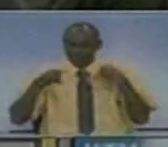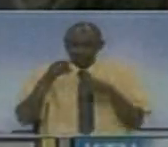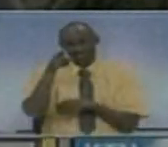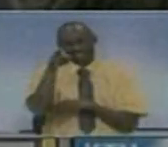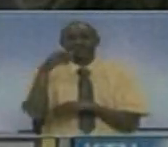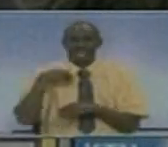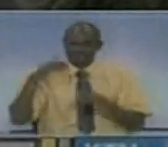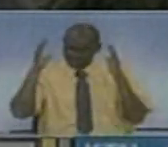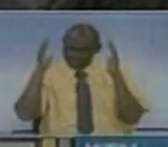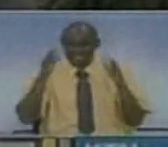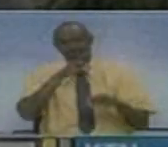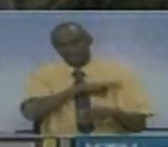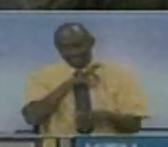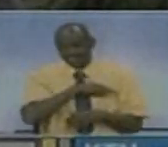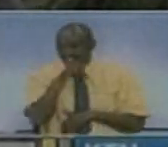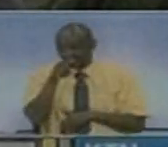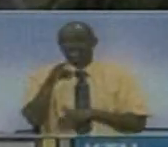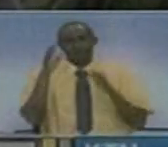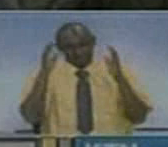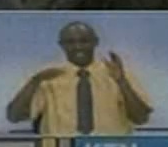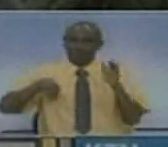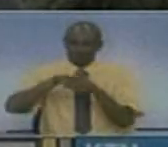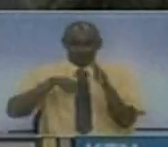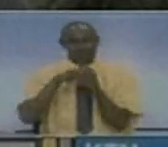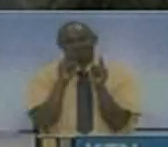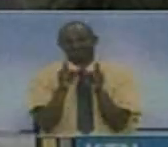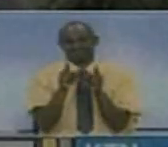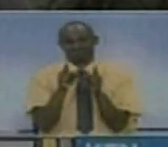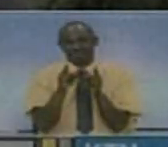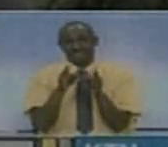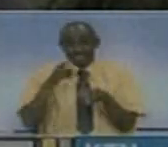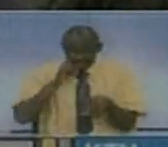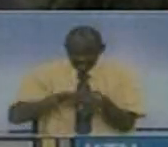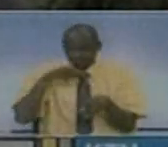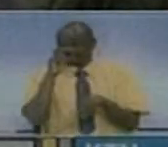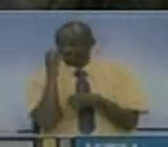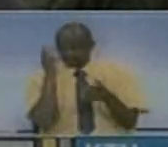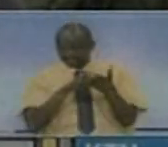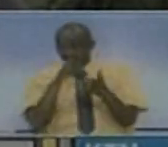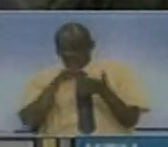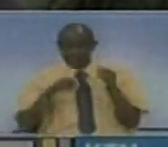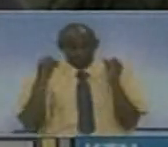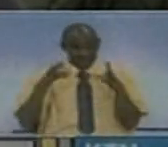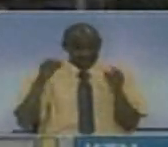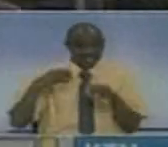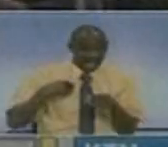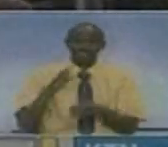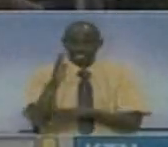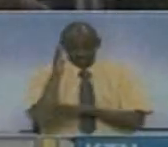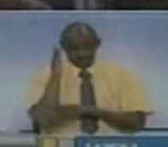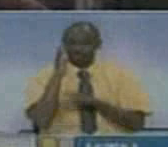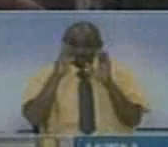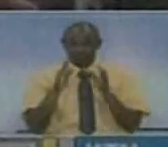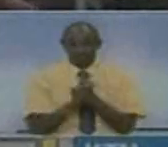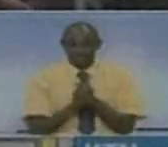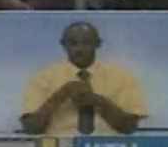among the biggest beneficiaries of this biggest soccer extravaganza. And as witnessed, most of them have put more emphasis on security. In